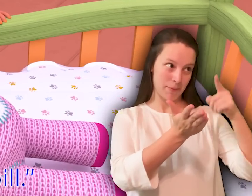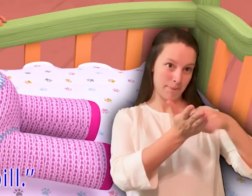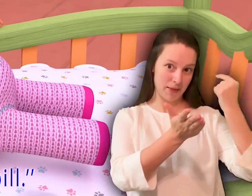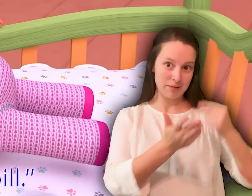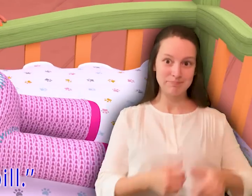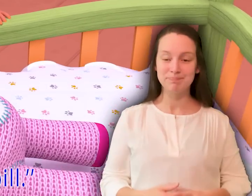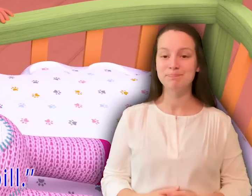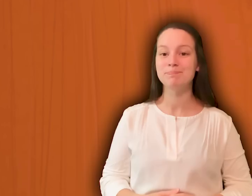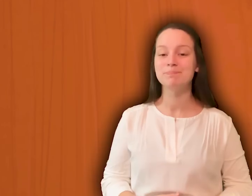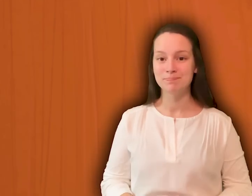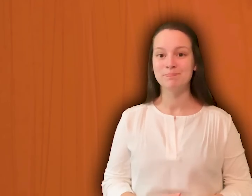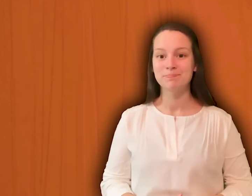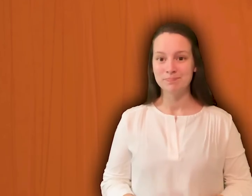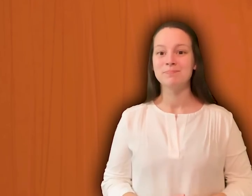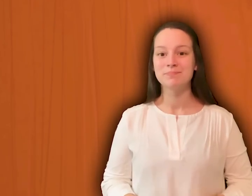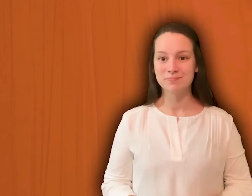bill bill